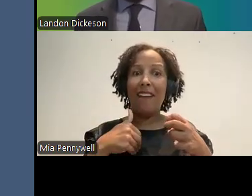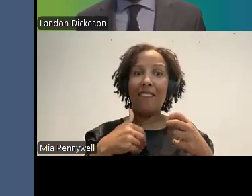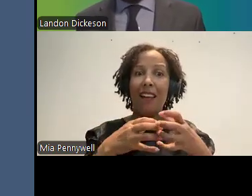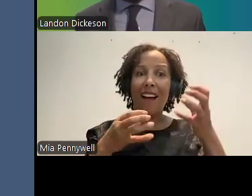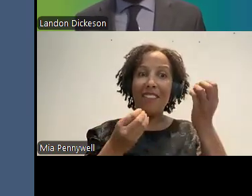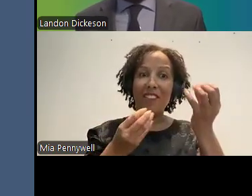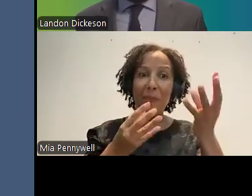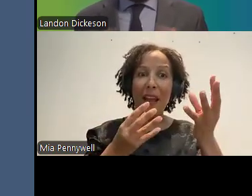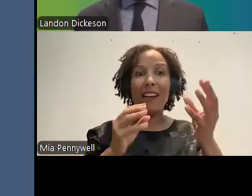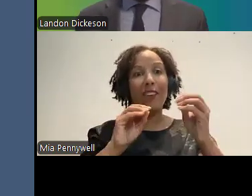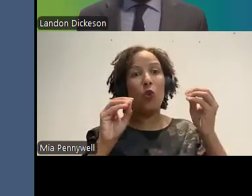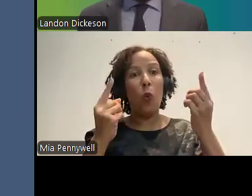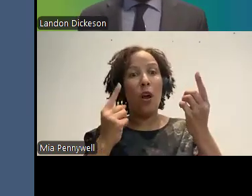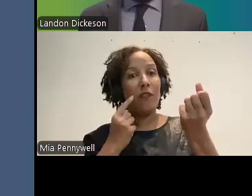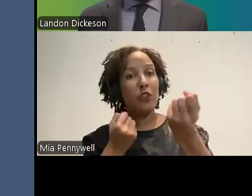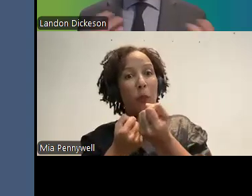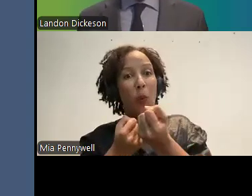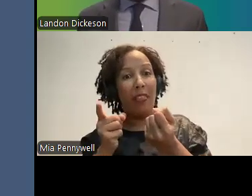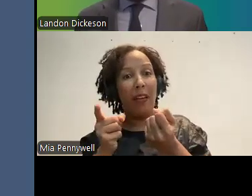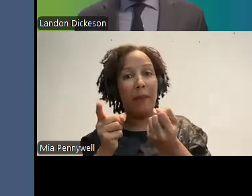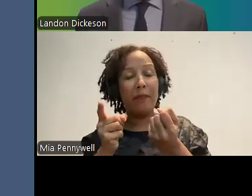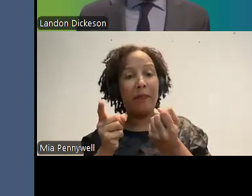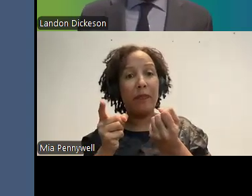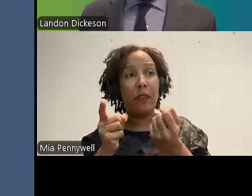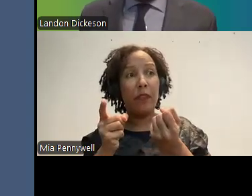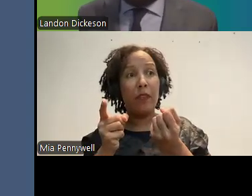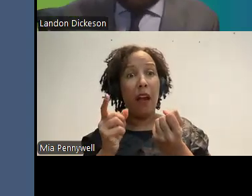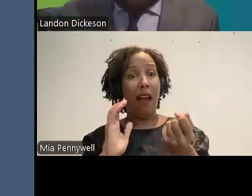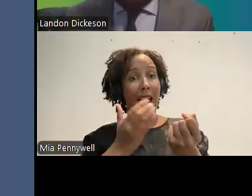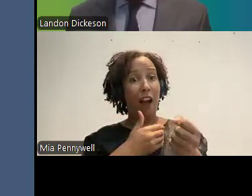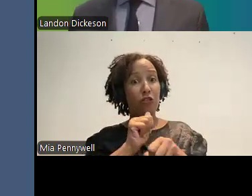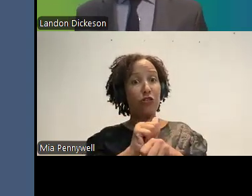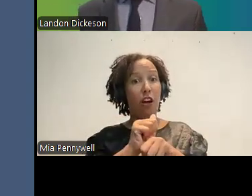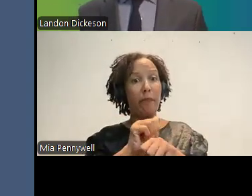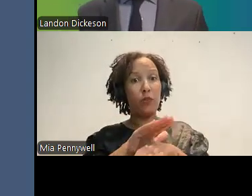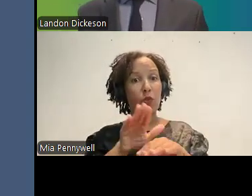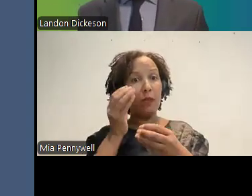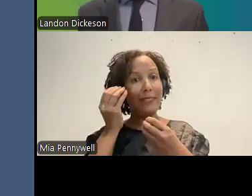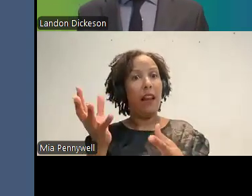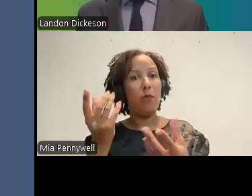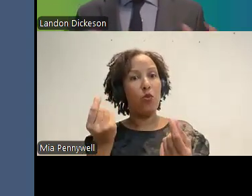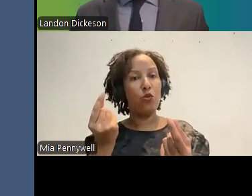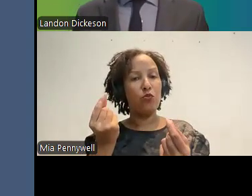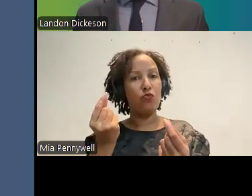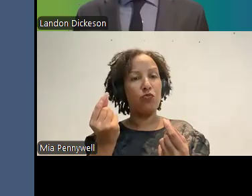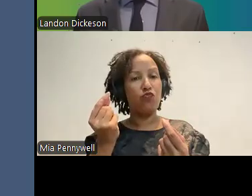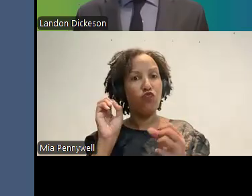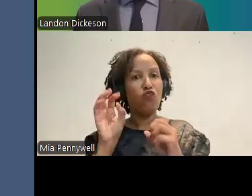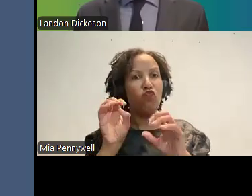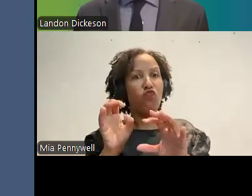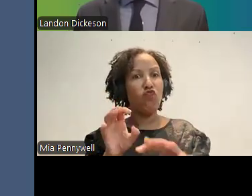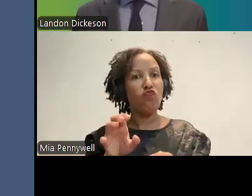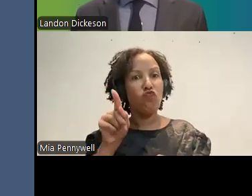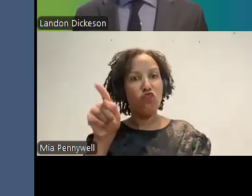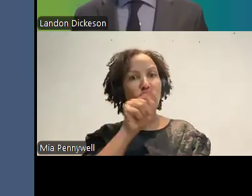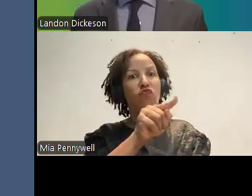of our job, not to decide for them, not to tell them what to do and how to do it exactly, but to give them the tools needed to make